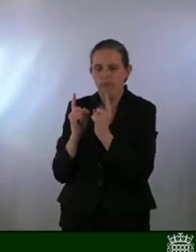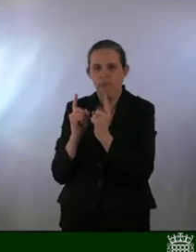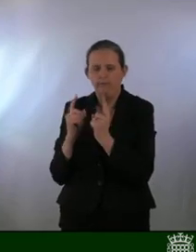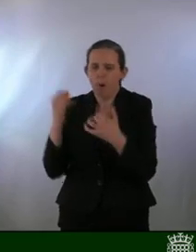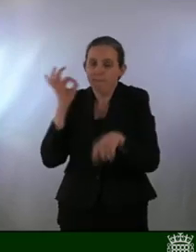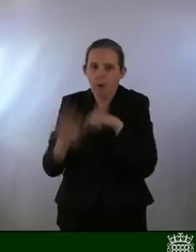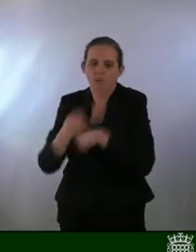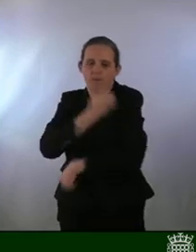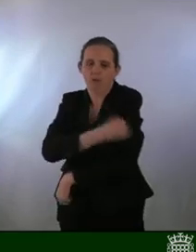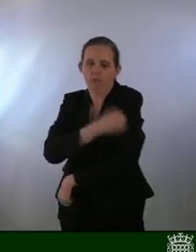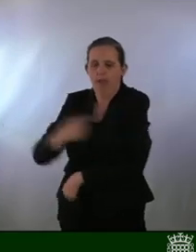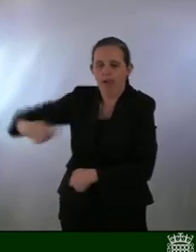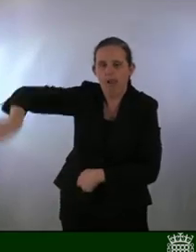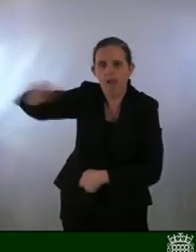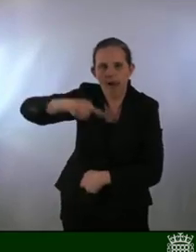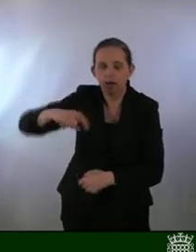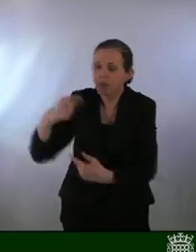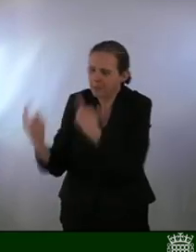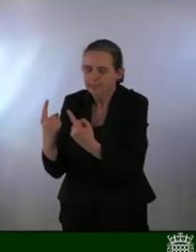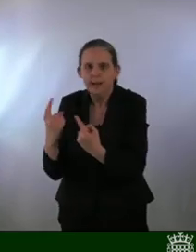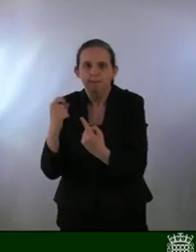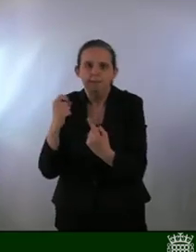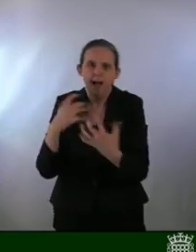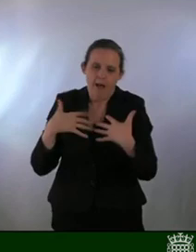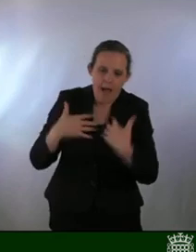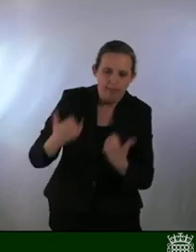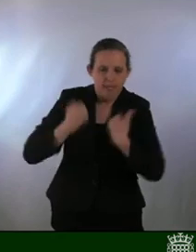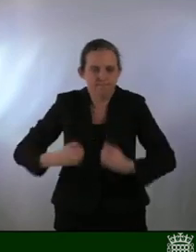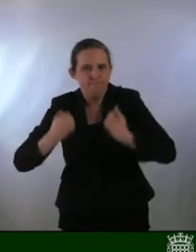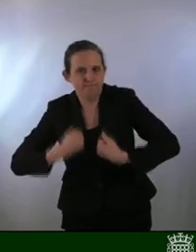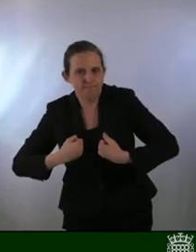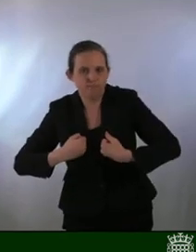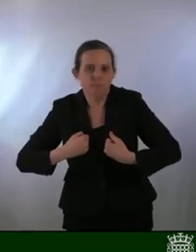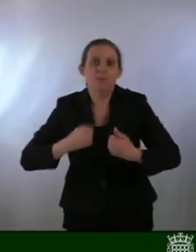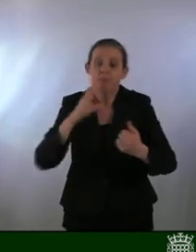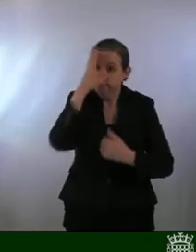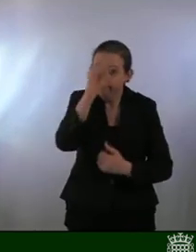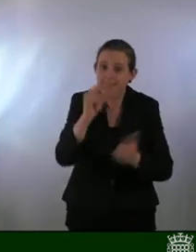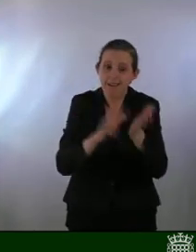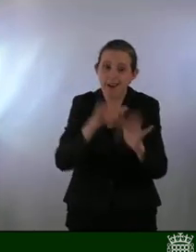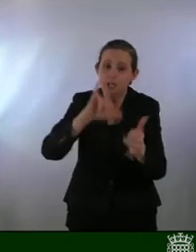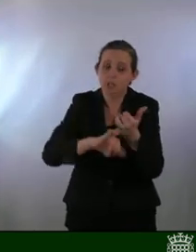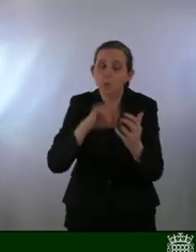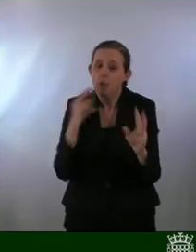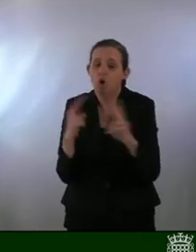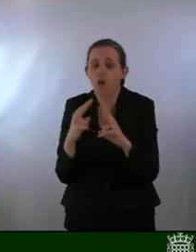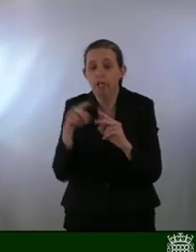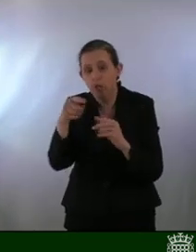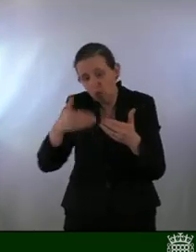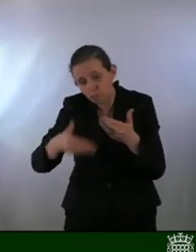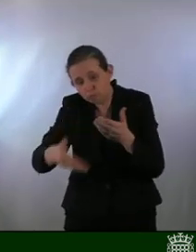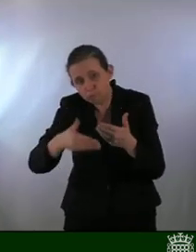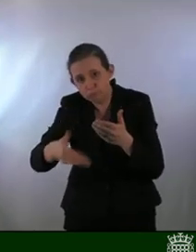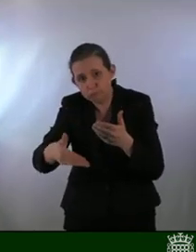have significant health conditions, the NHS will be in contact with you over the next week, we'll